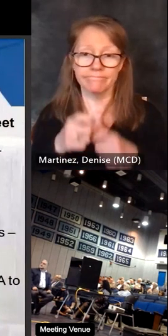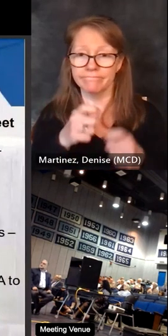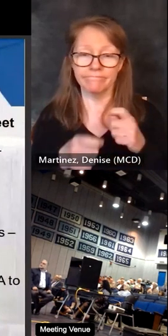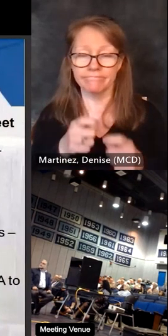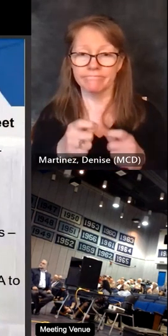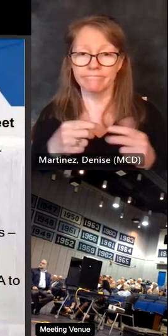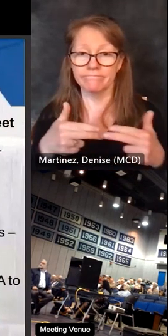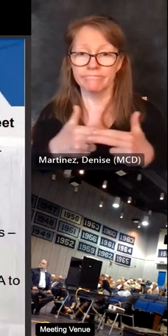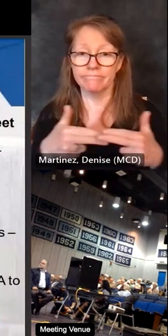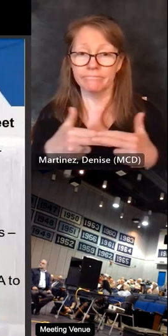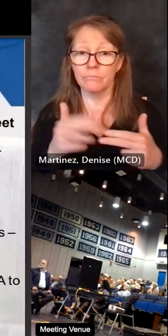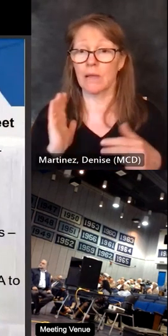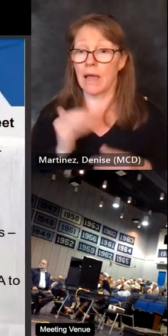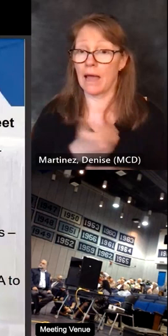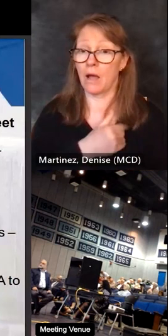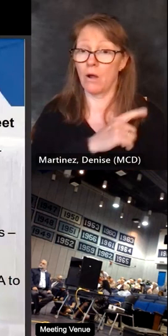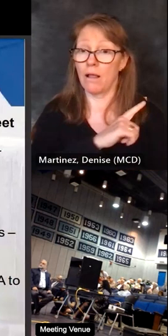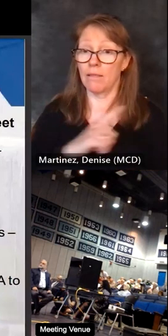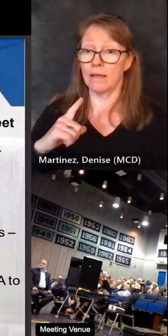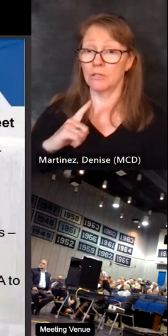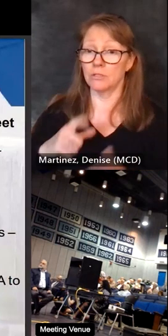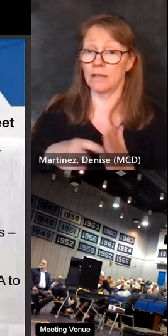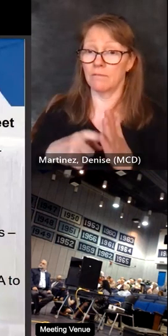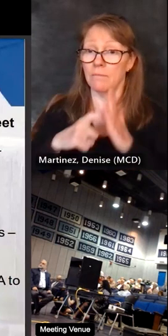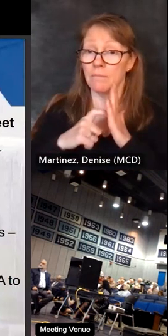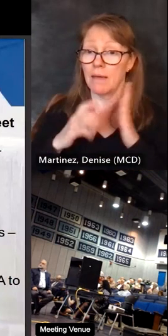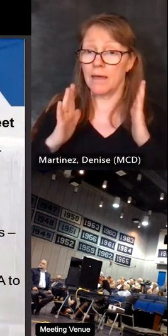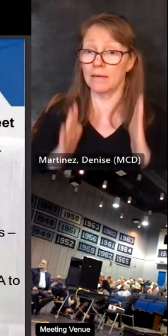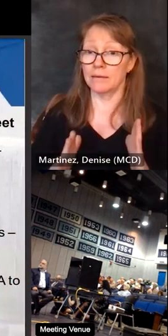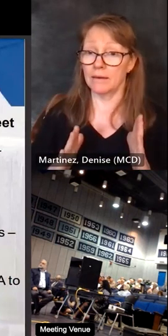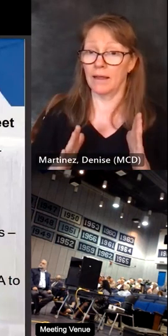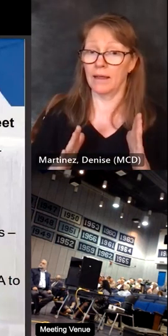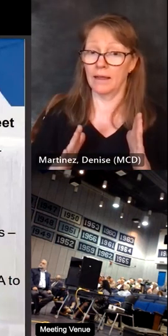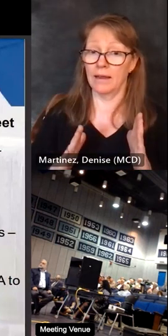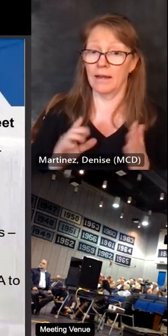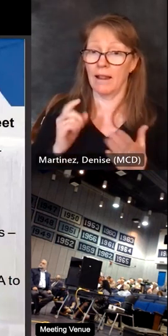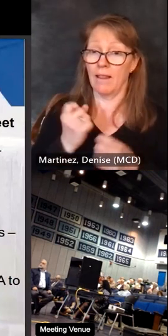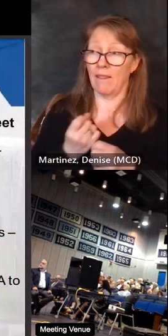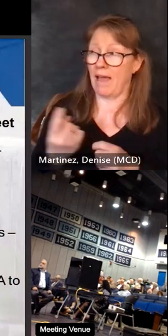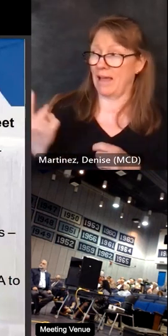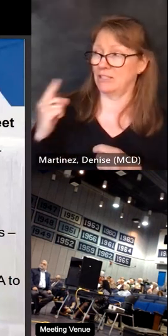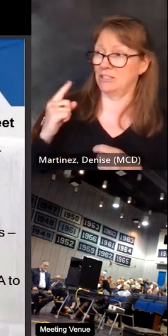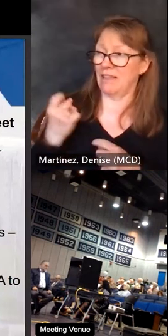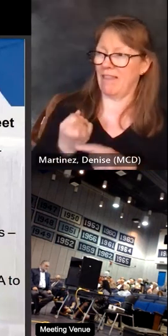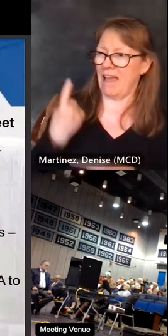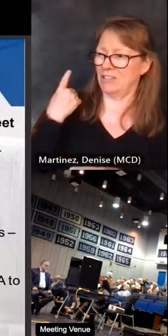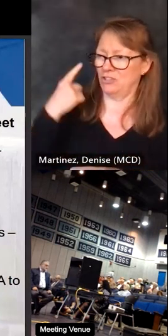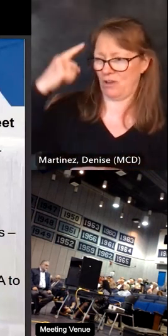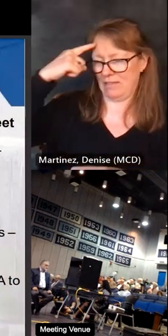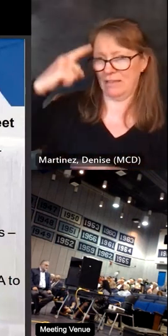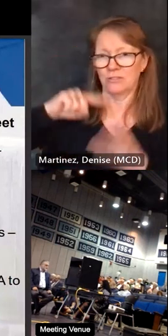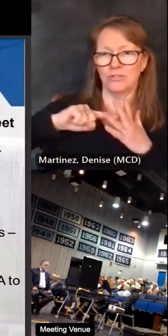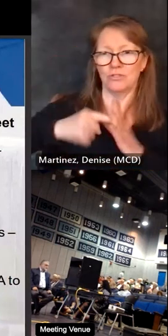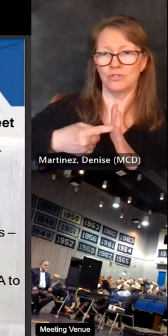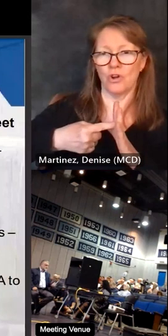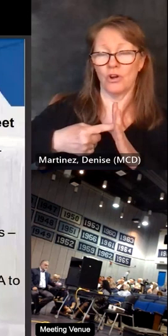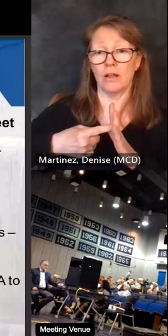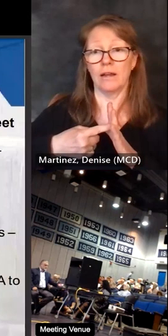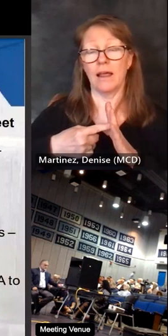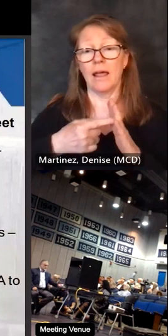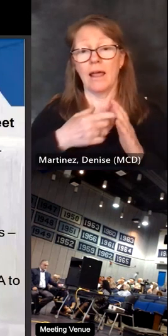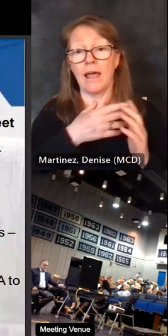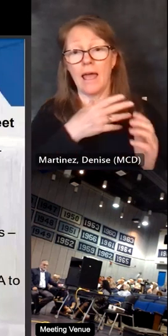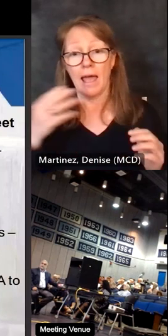the legislative mandates that came out last year, I believe, and the new climate law for the